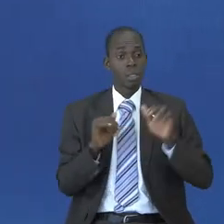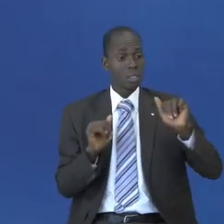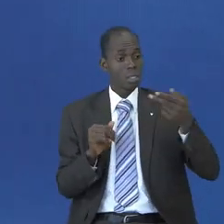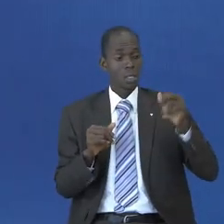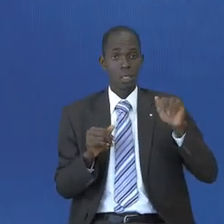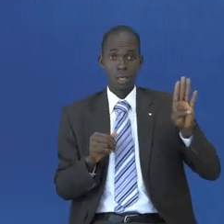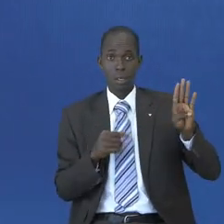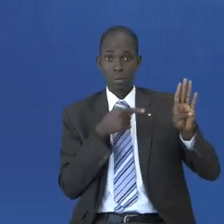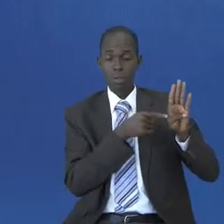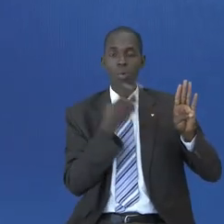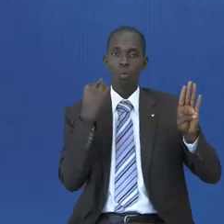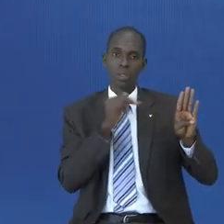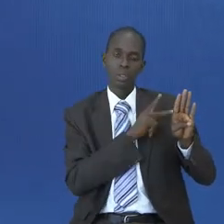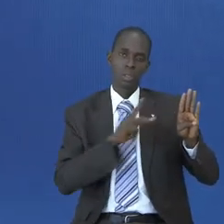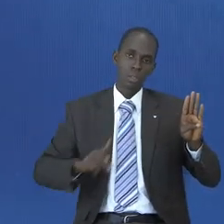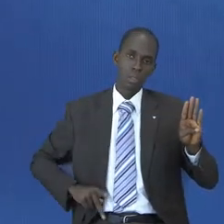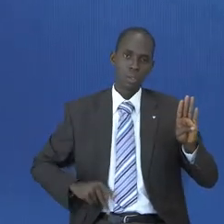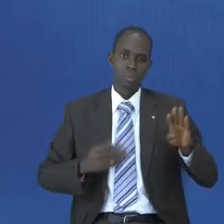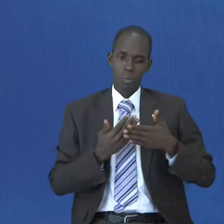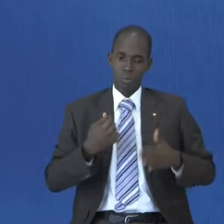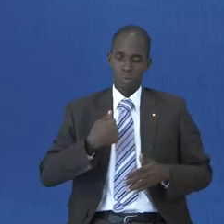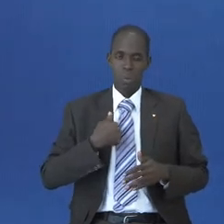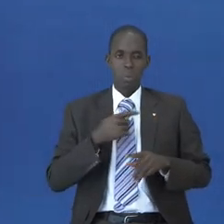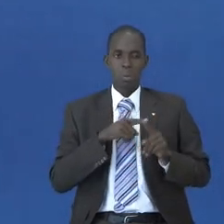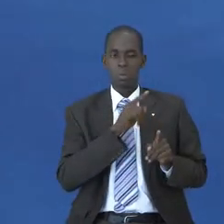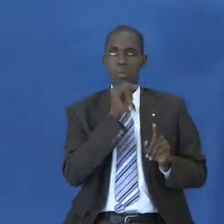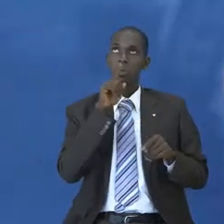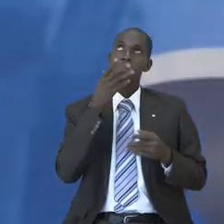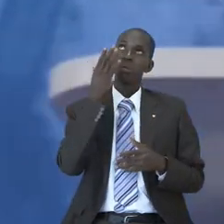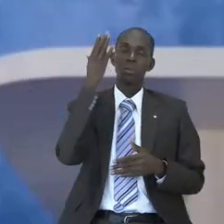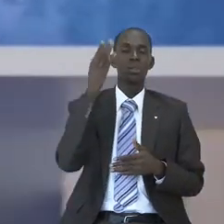was a king. He didn't make it.